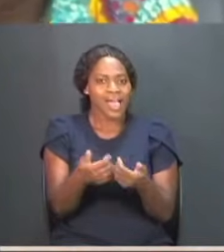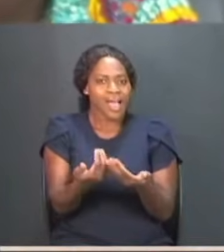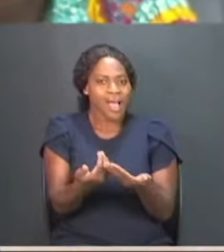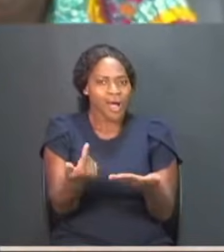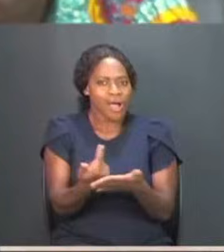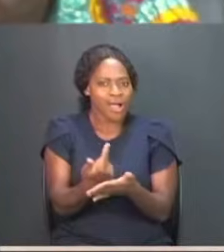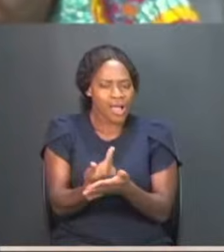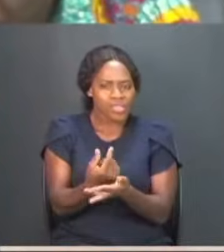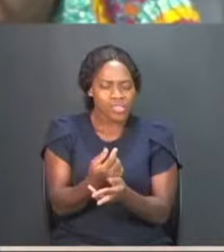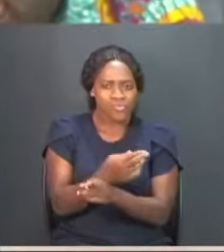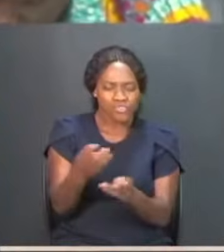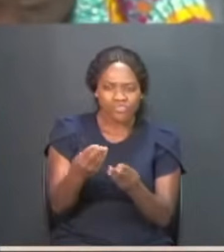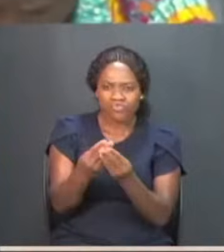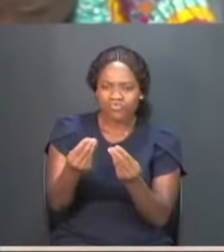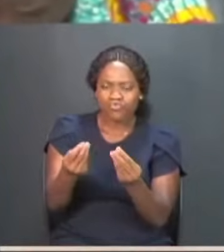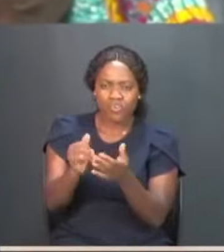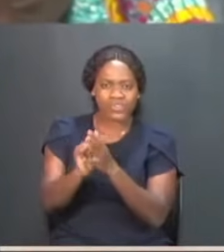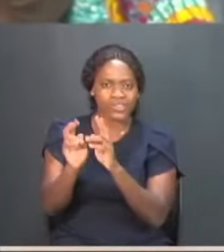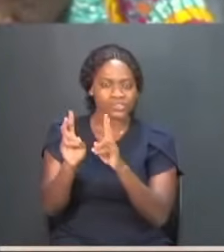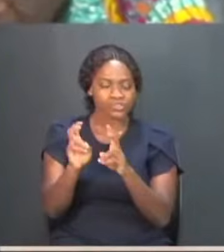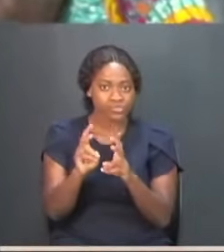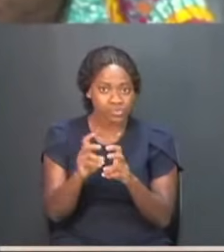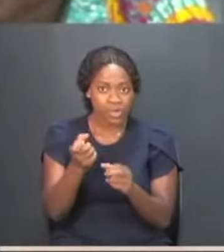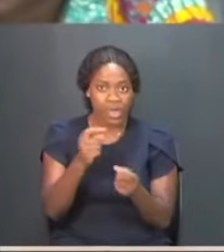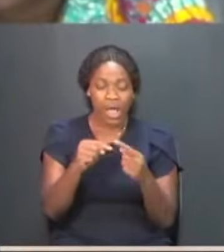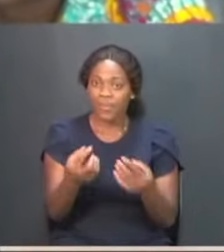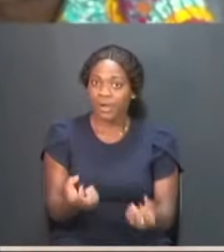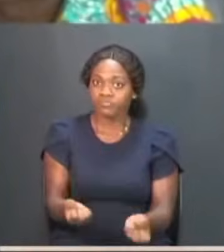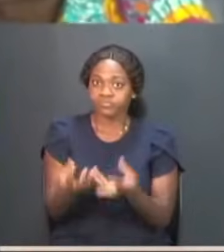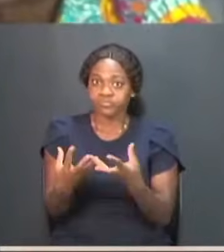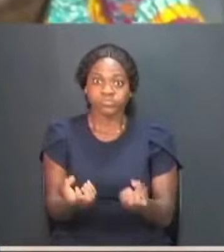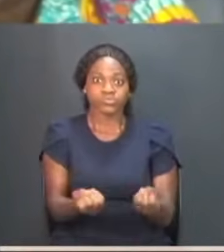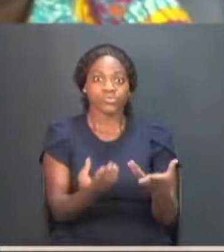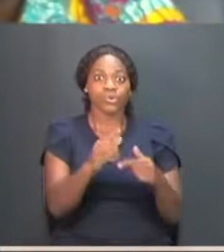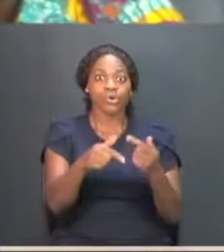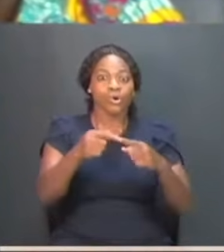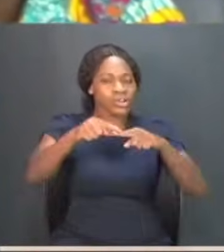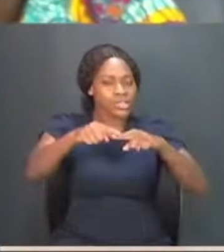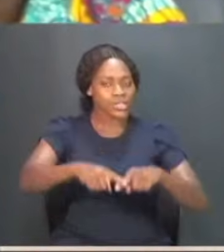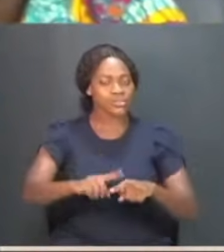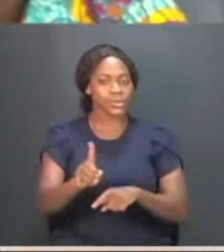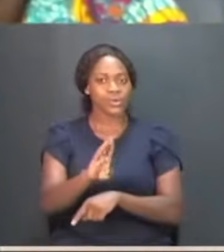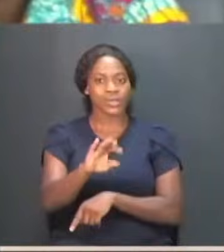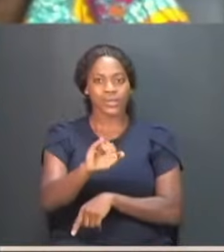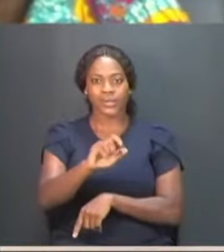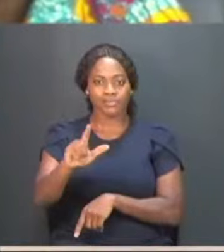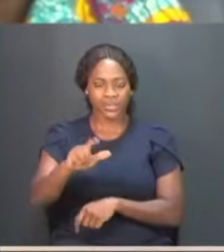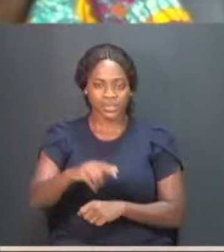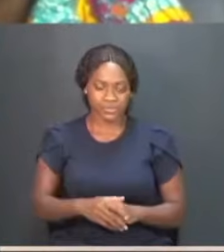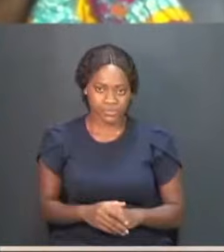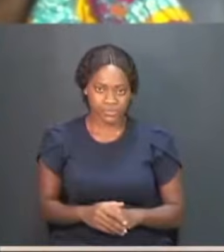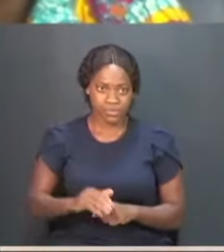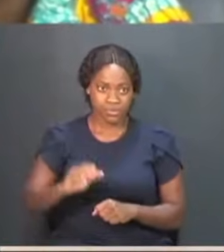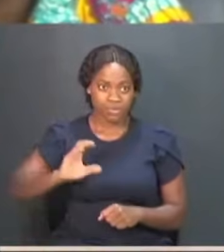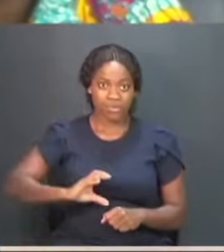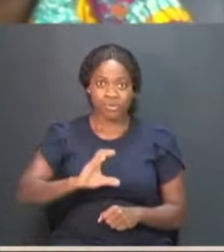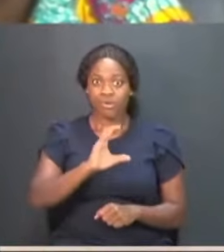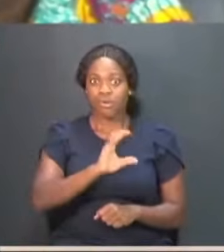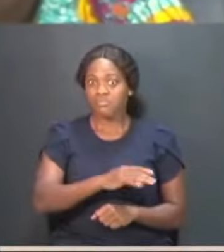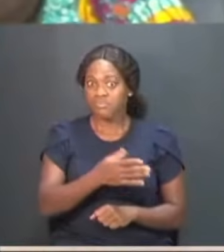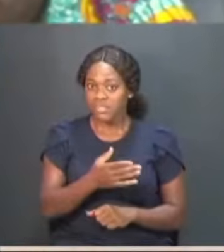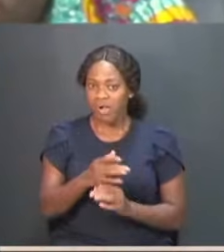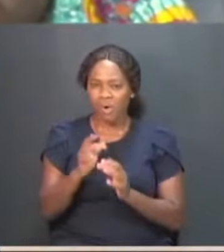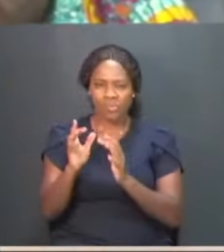terrorism financing, to deal with proliferation financing is at the core of this bill. Mr. Speaker, the committee has had extensive